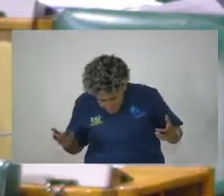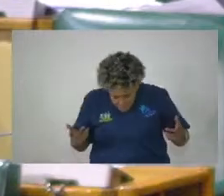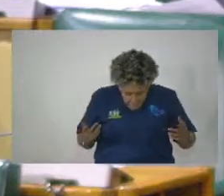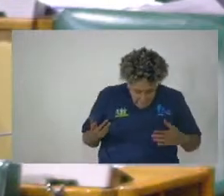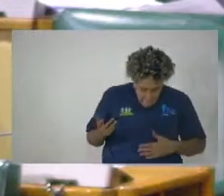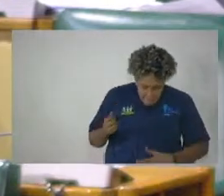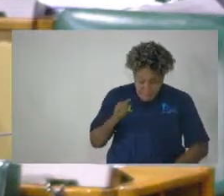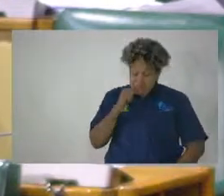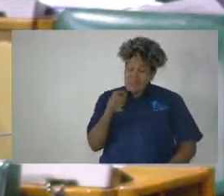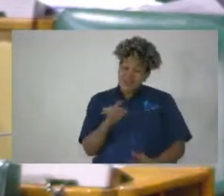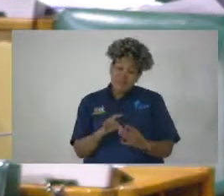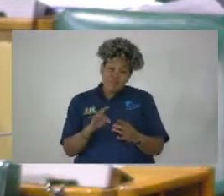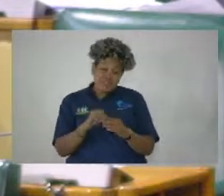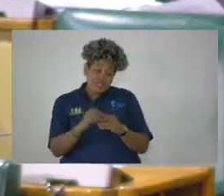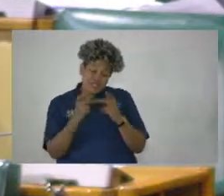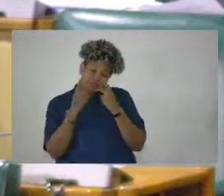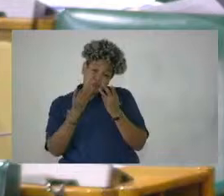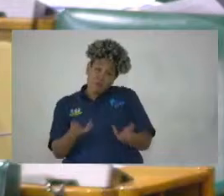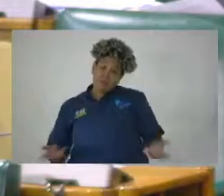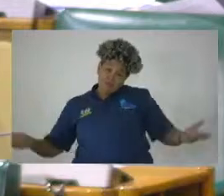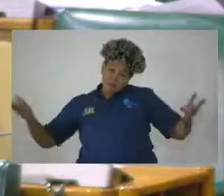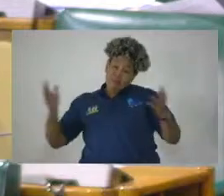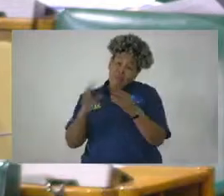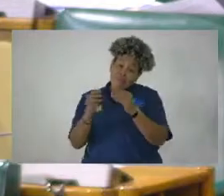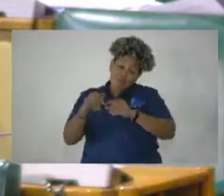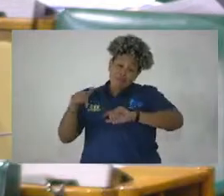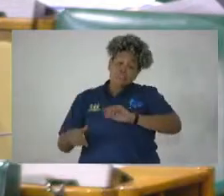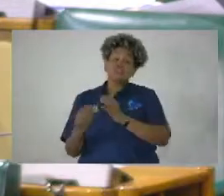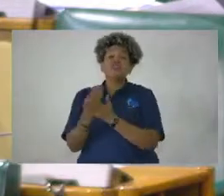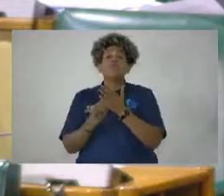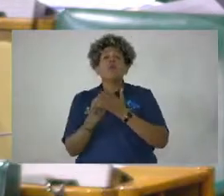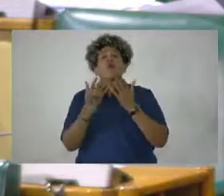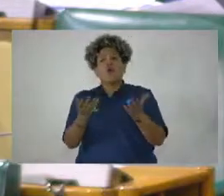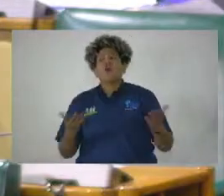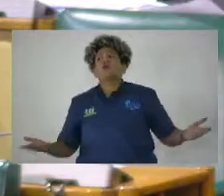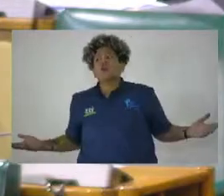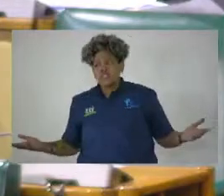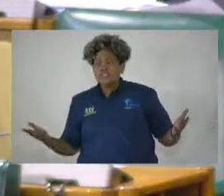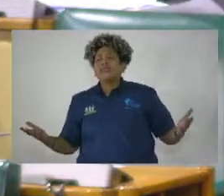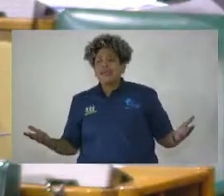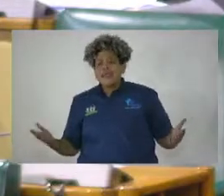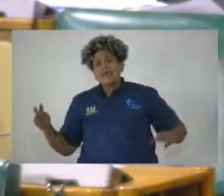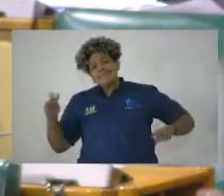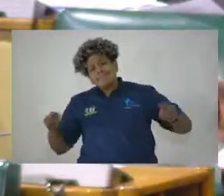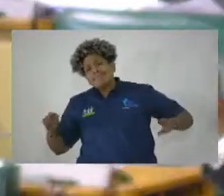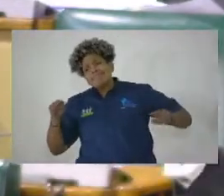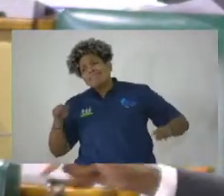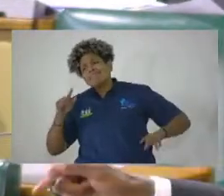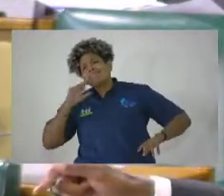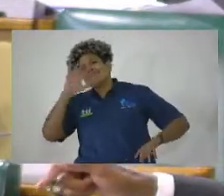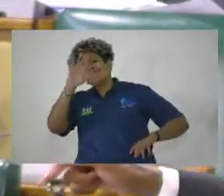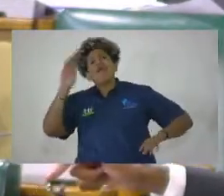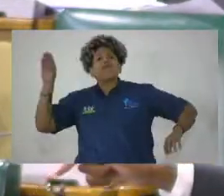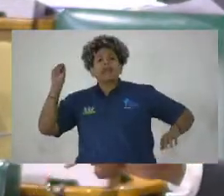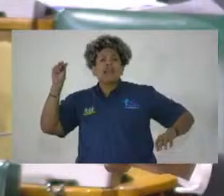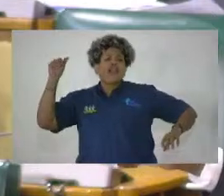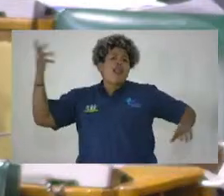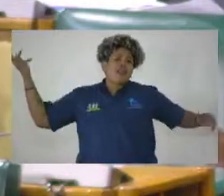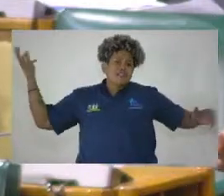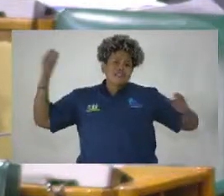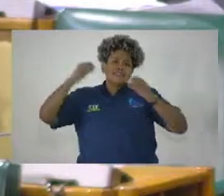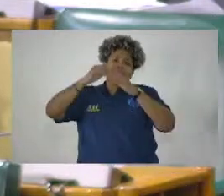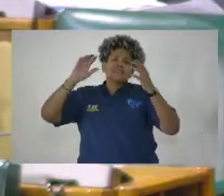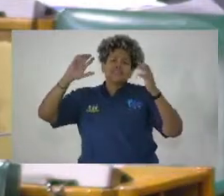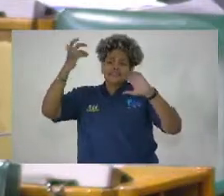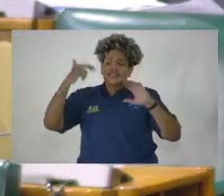Not mentioned anywhere in the public domain, but this budget here, Mr. Speaker, $5 billion in